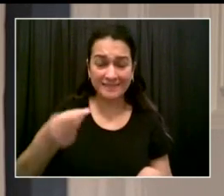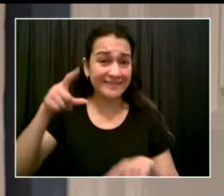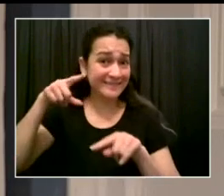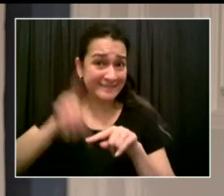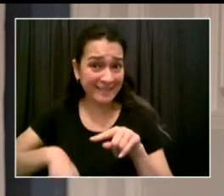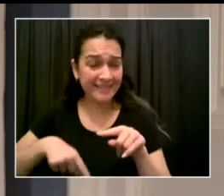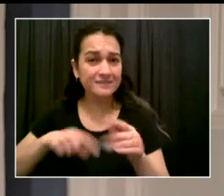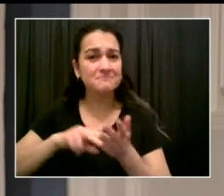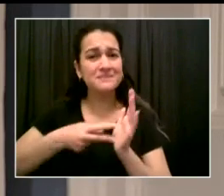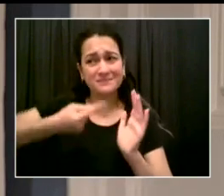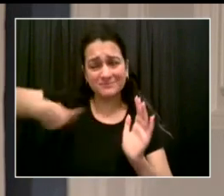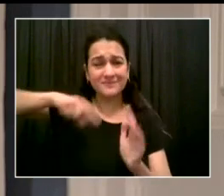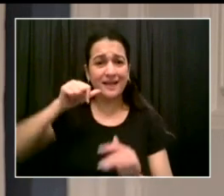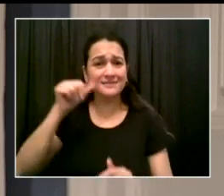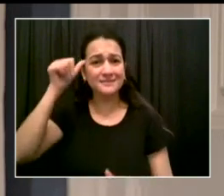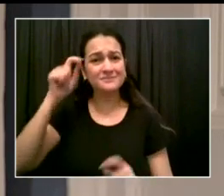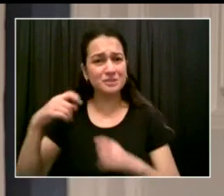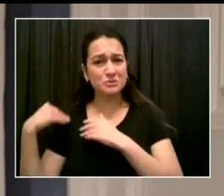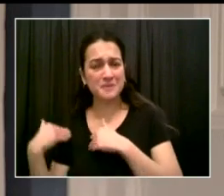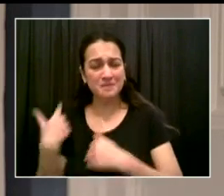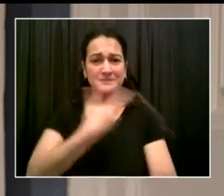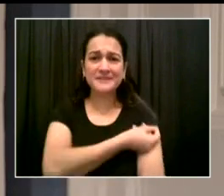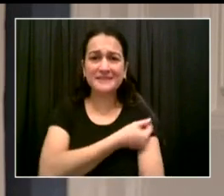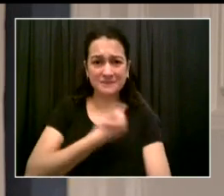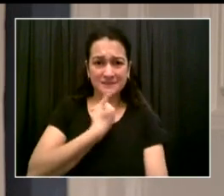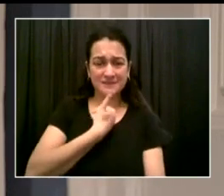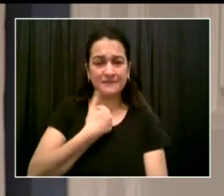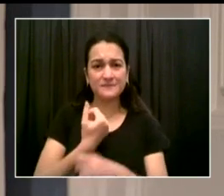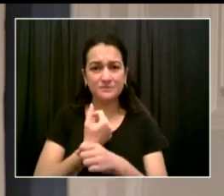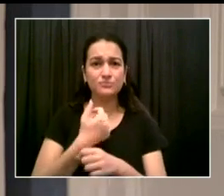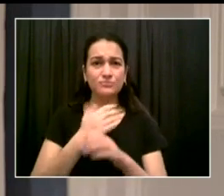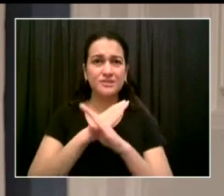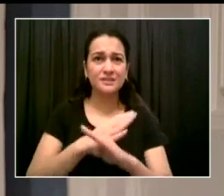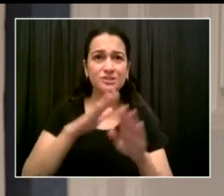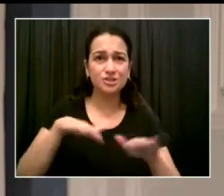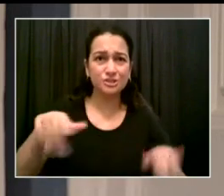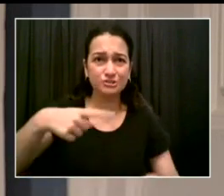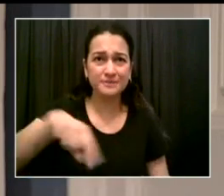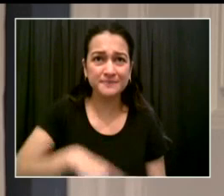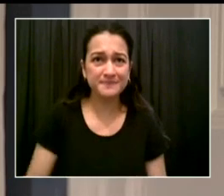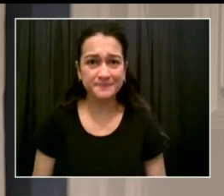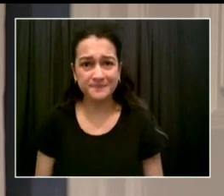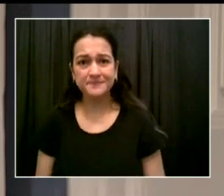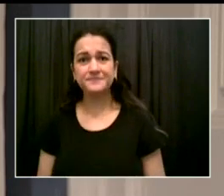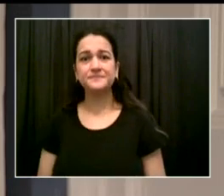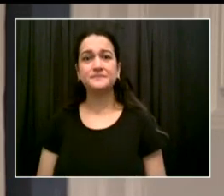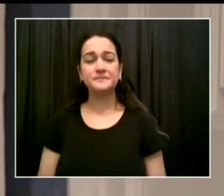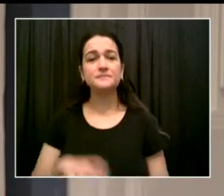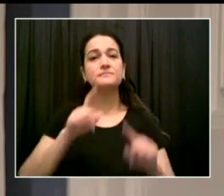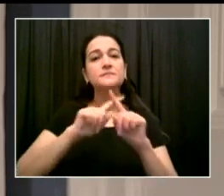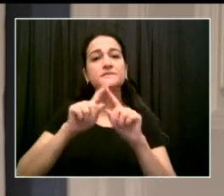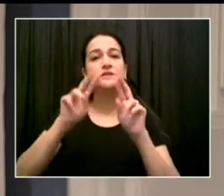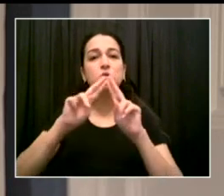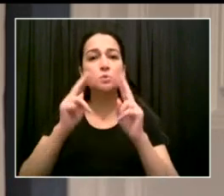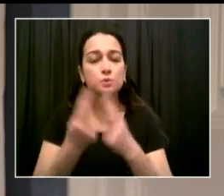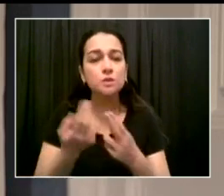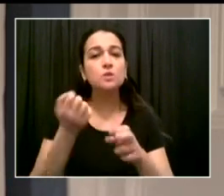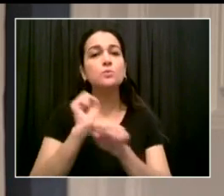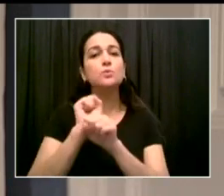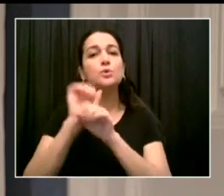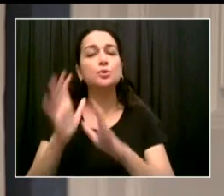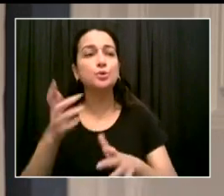it easy for our staff to be vaccinated or easy to be tested weekly. Testing will be at